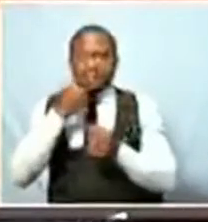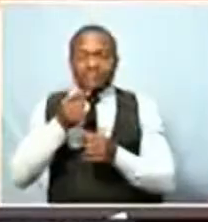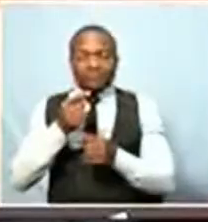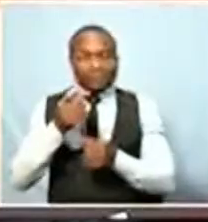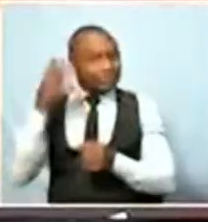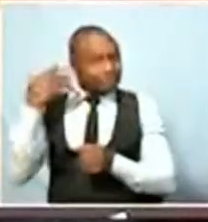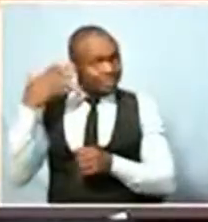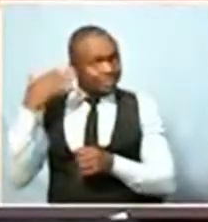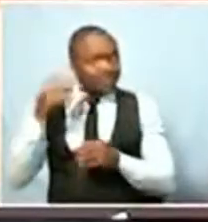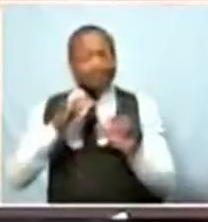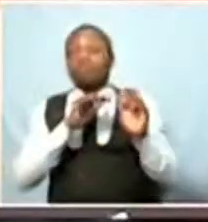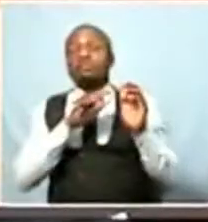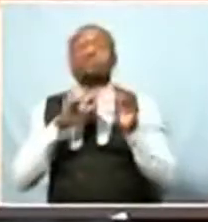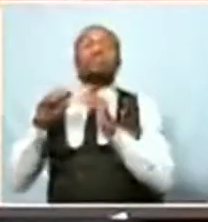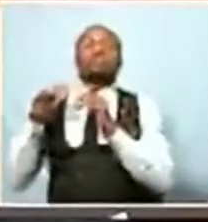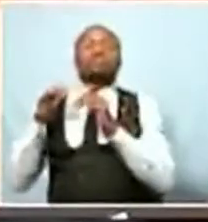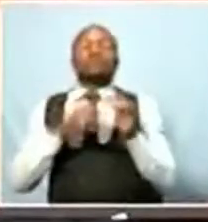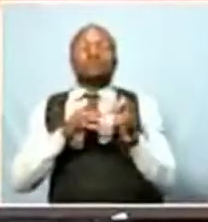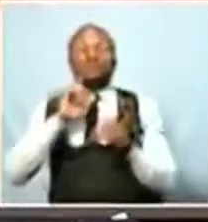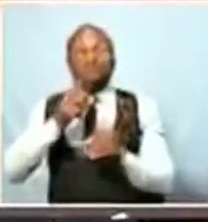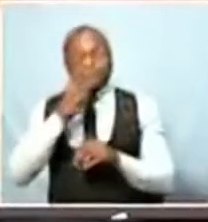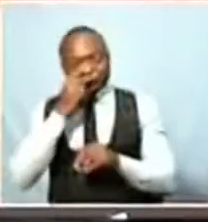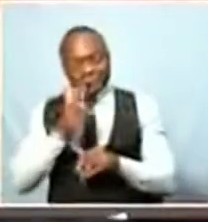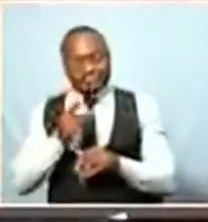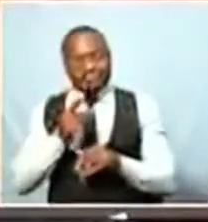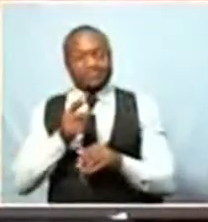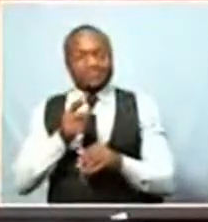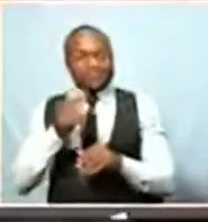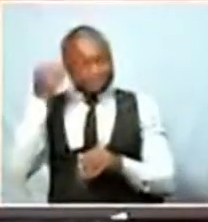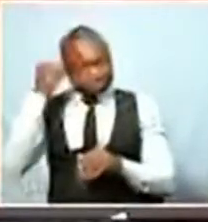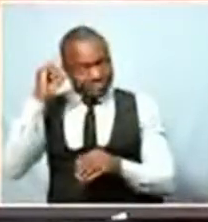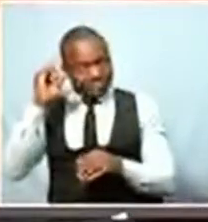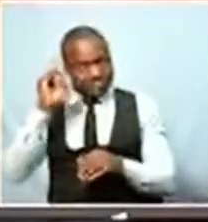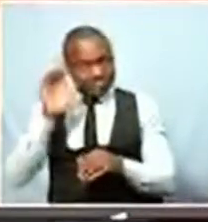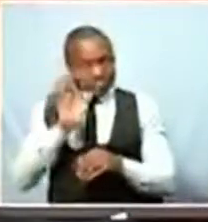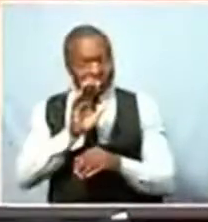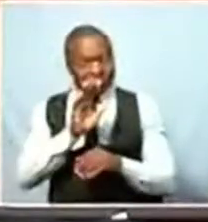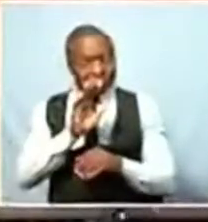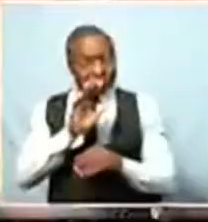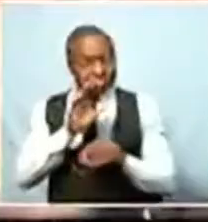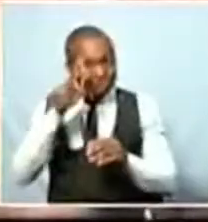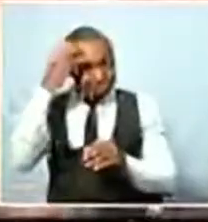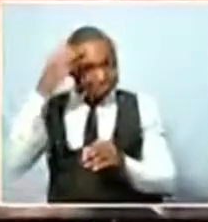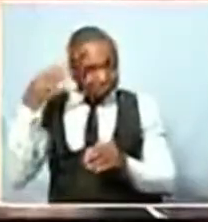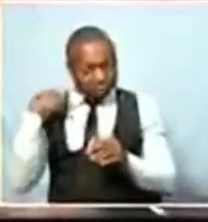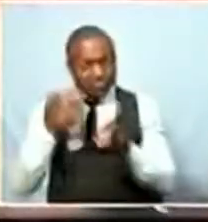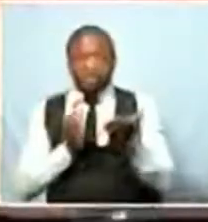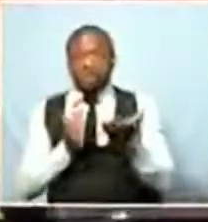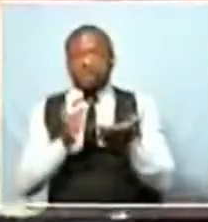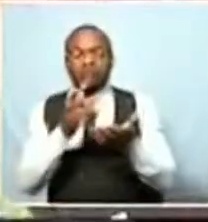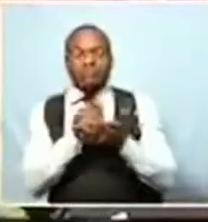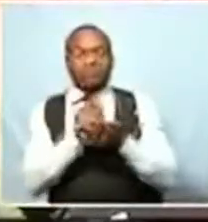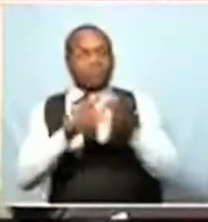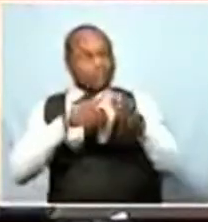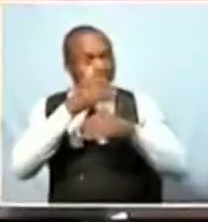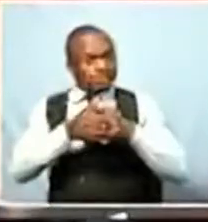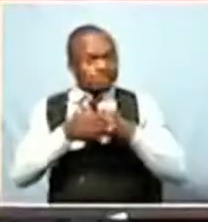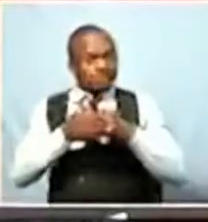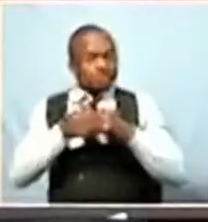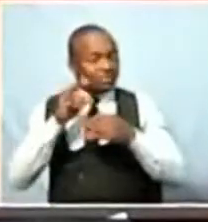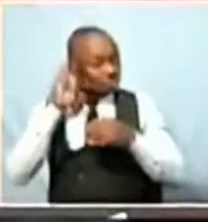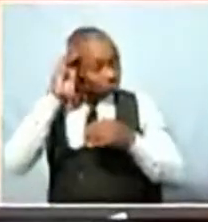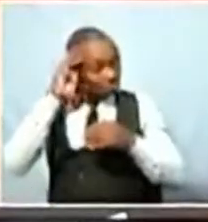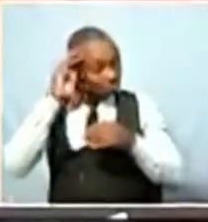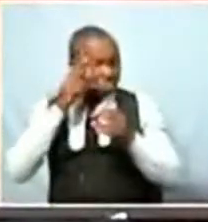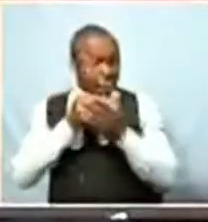argued that we need to see innovation in your office to raise resources outside, Treasury. So